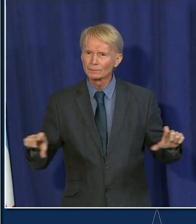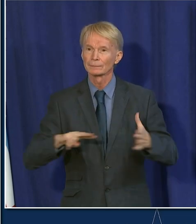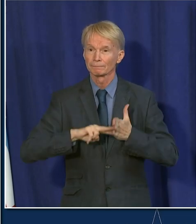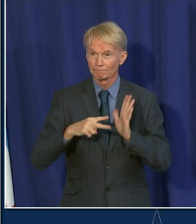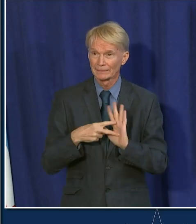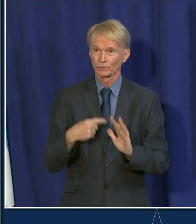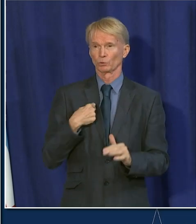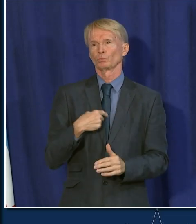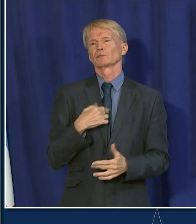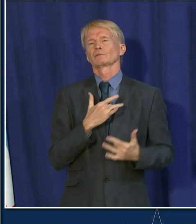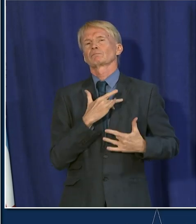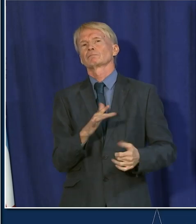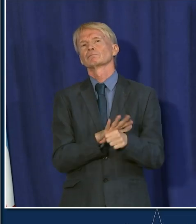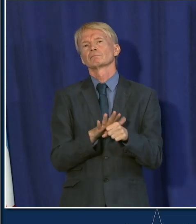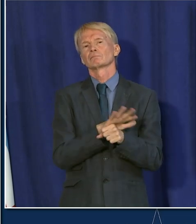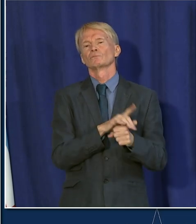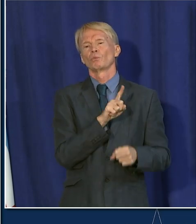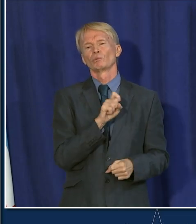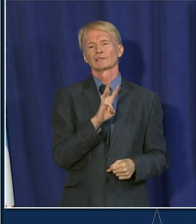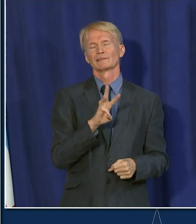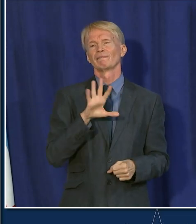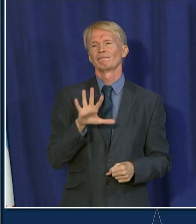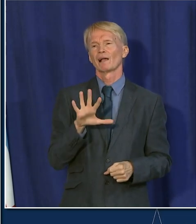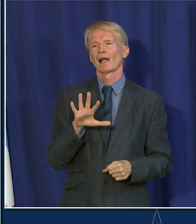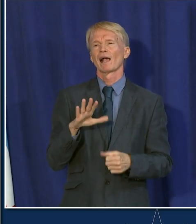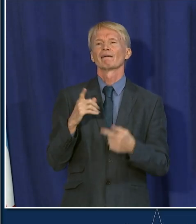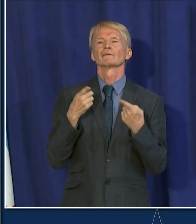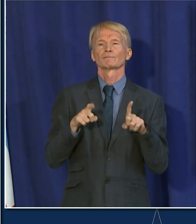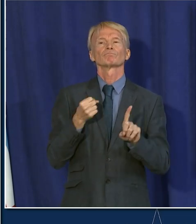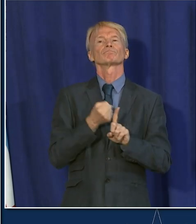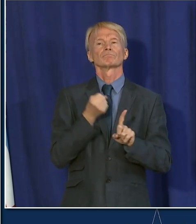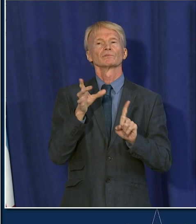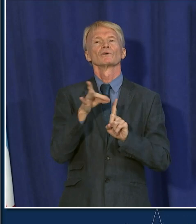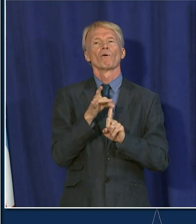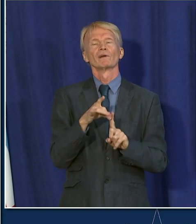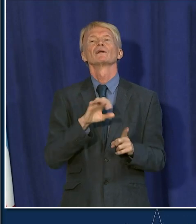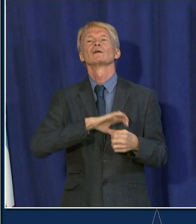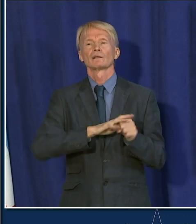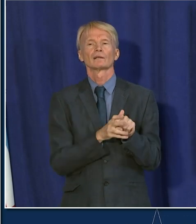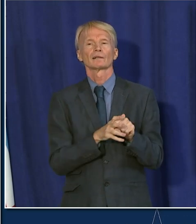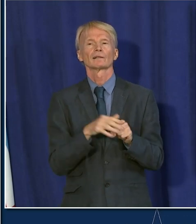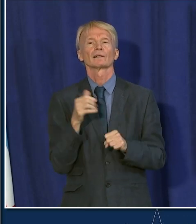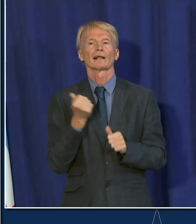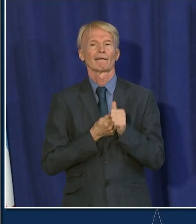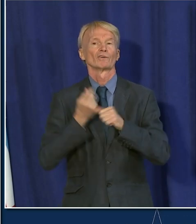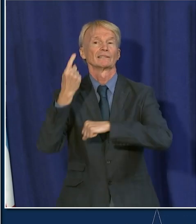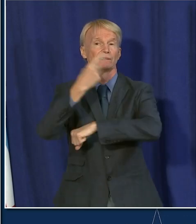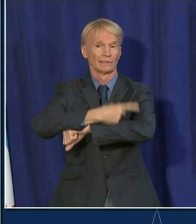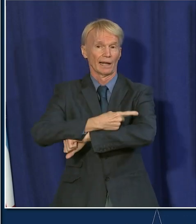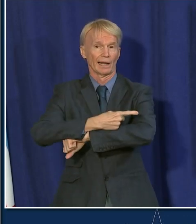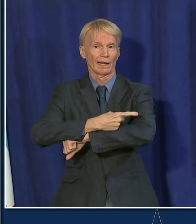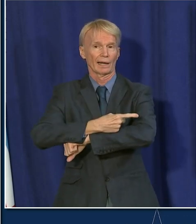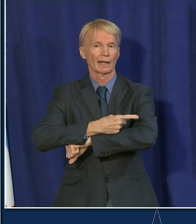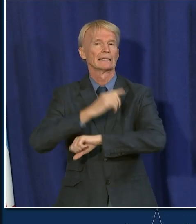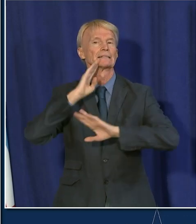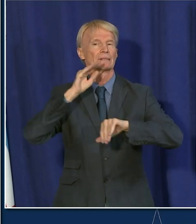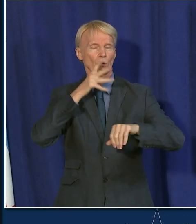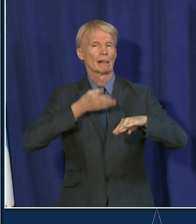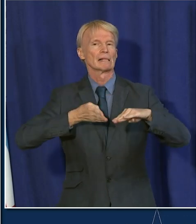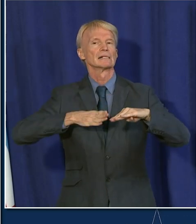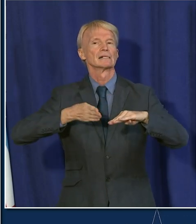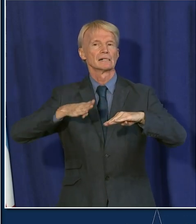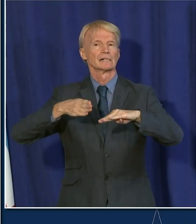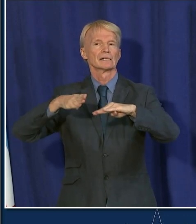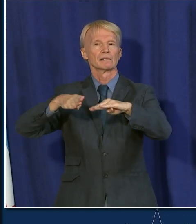we're averaging 165 cases per day of COVID-19. That is increasing. I expect that we will cross the